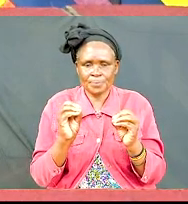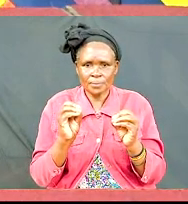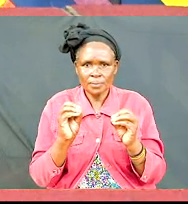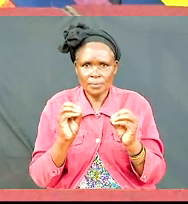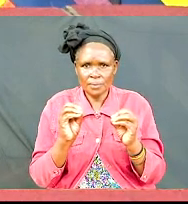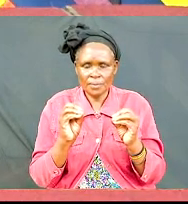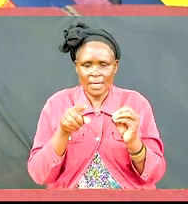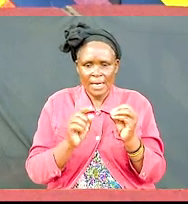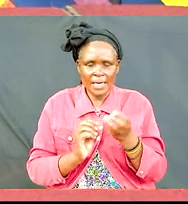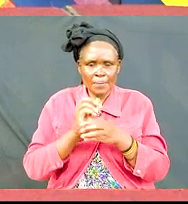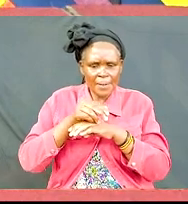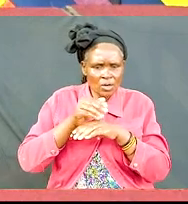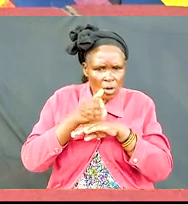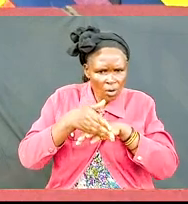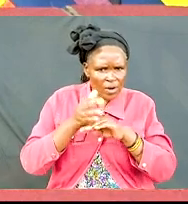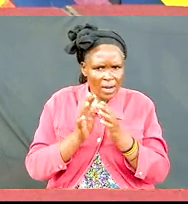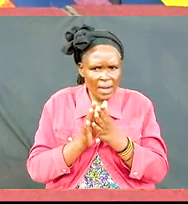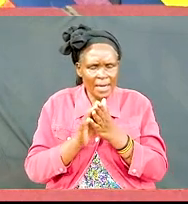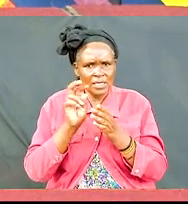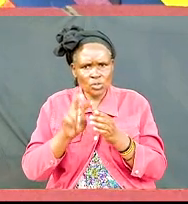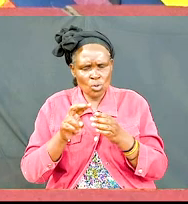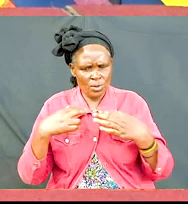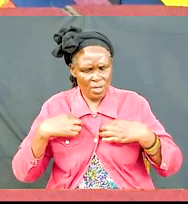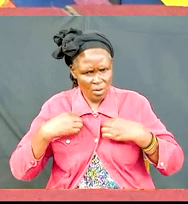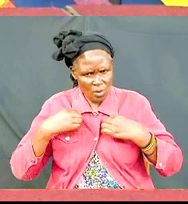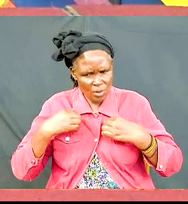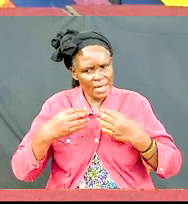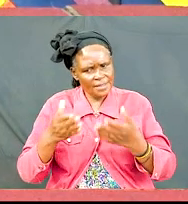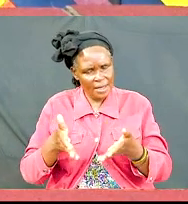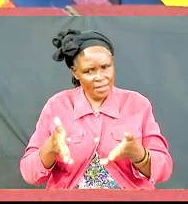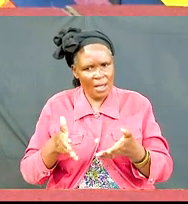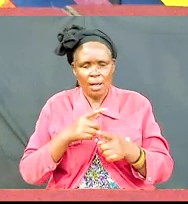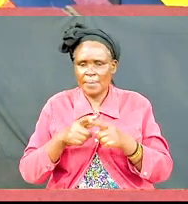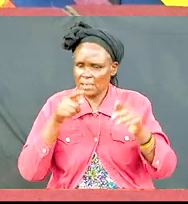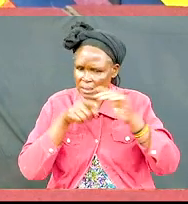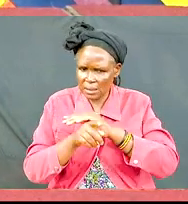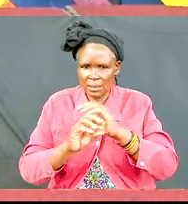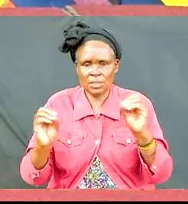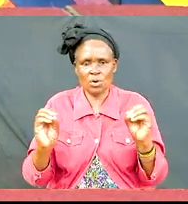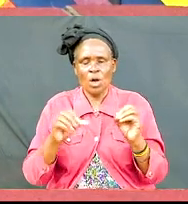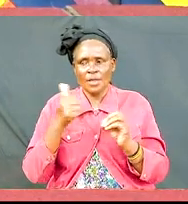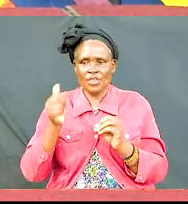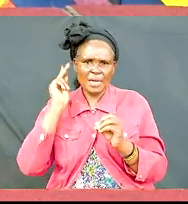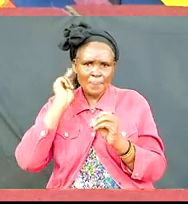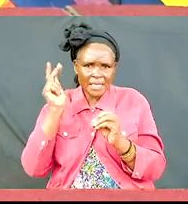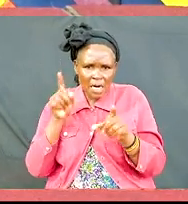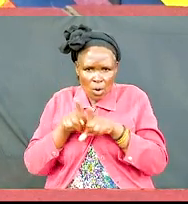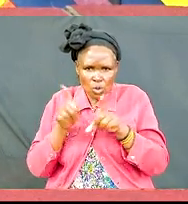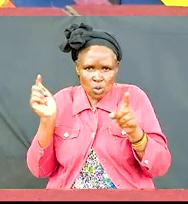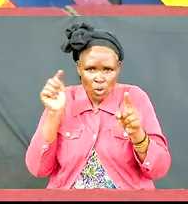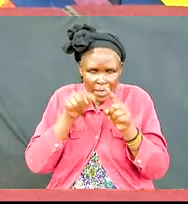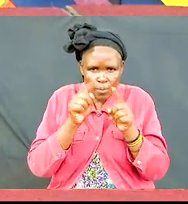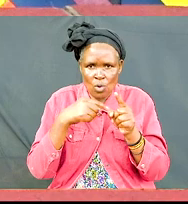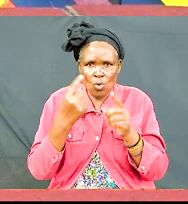He bent over, looked in at the stripes of linen lying there, but did not go in. Then Simon Peter also, who